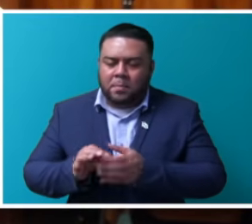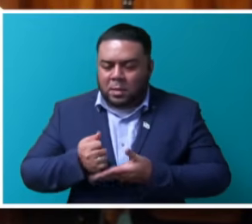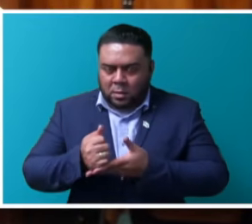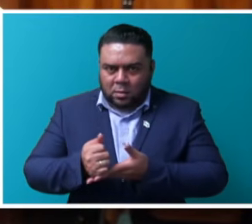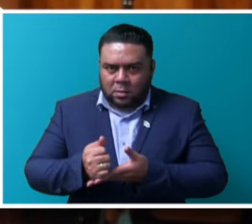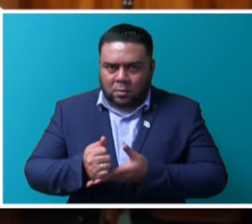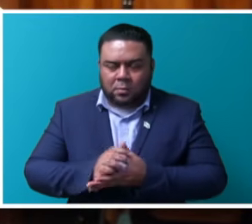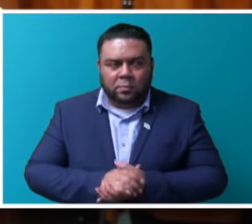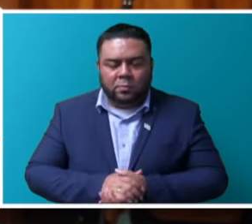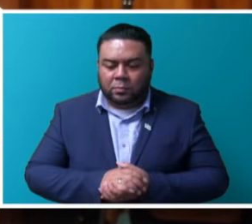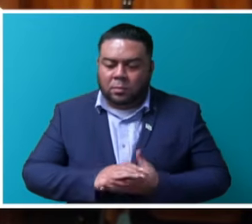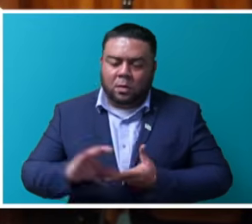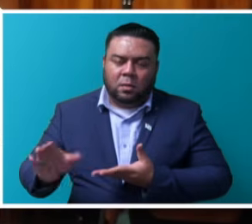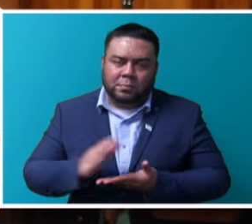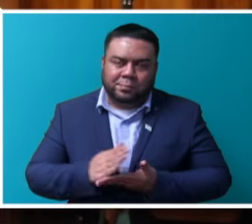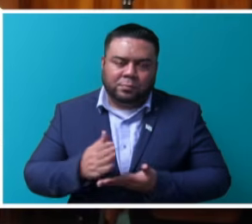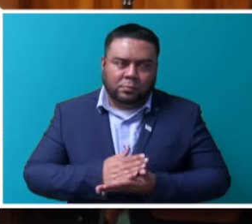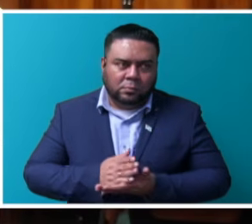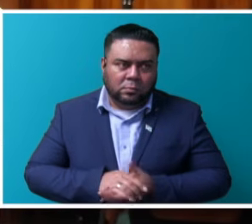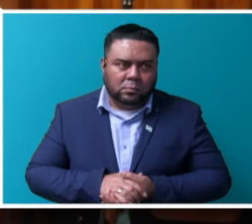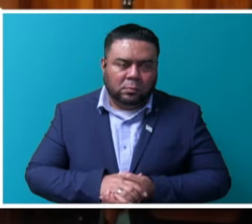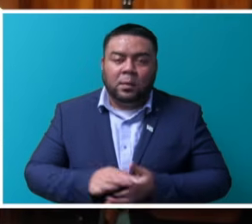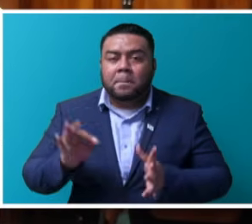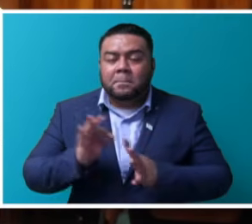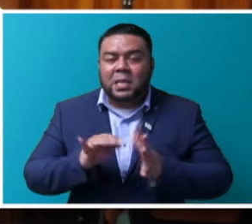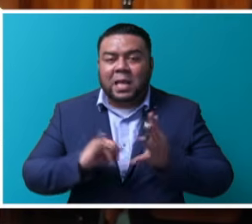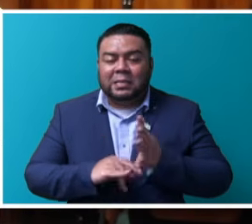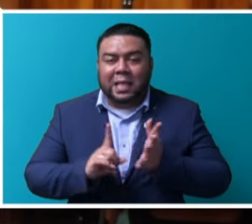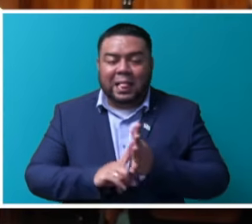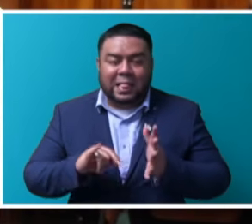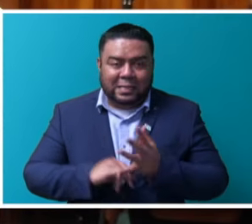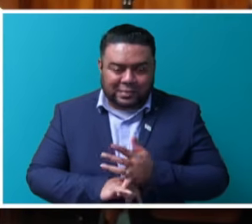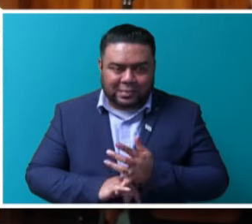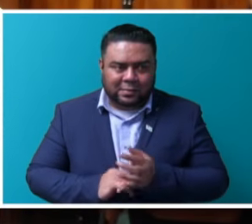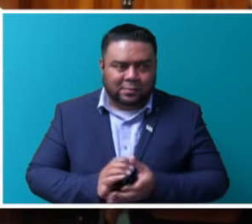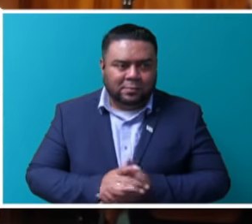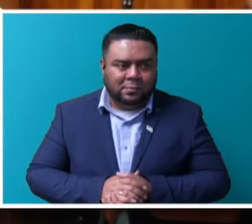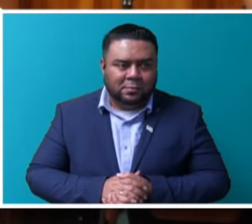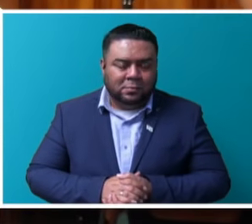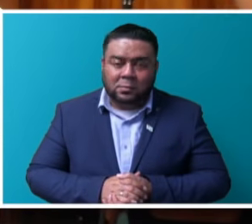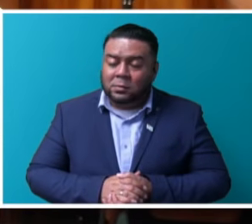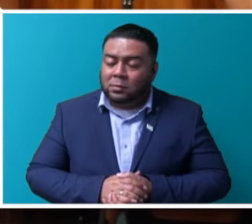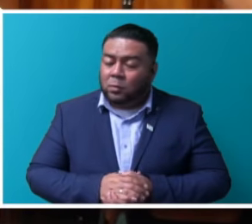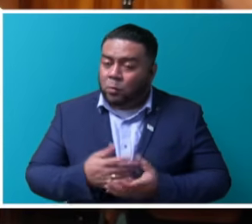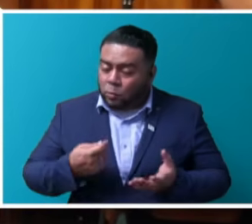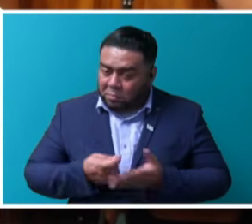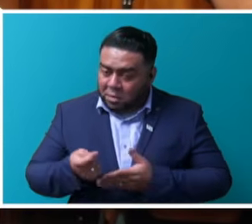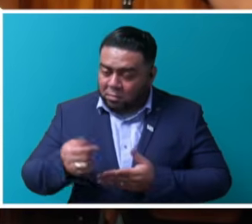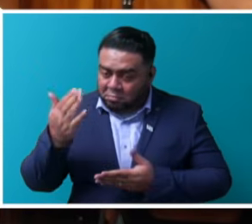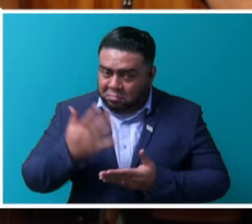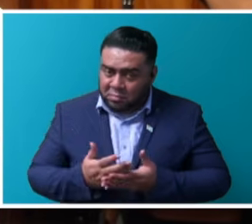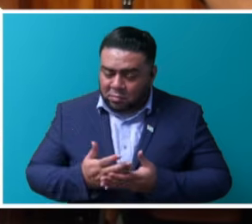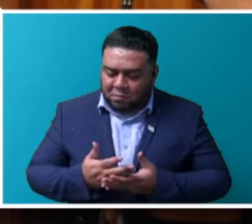on a cost-sharing basis, where TSLs will pay 50% of the tuition fees, while students will take care of the